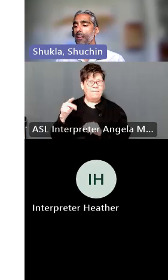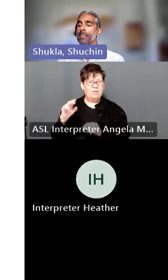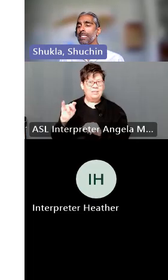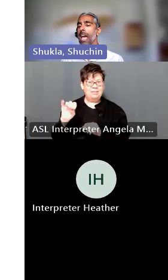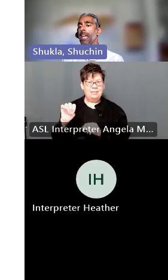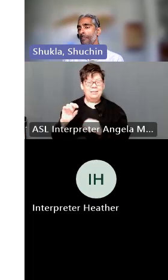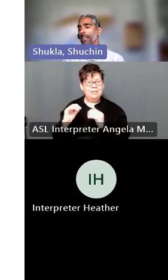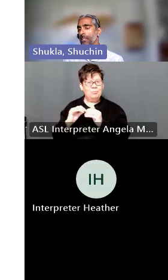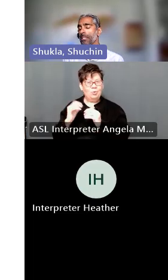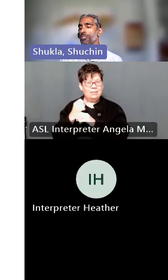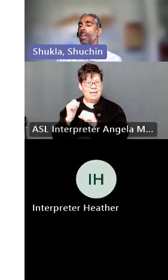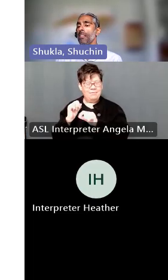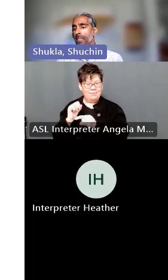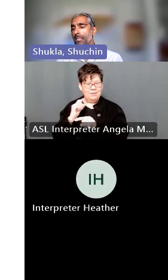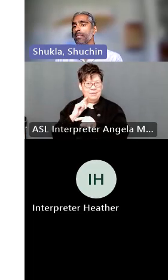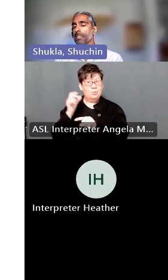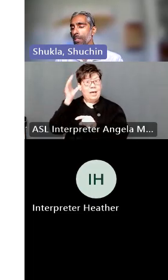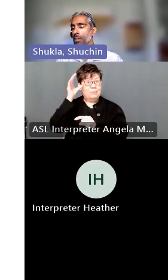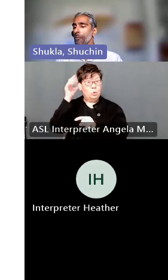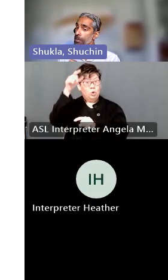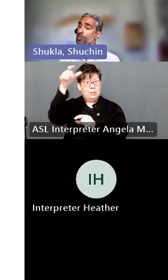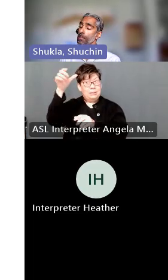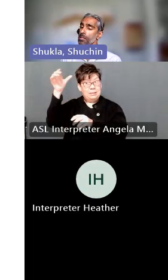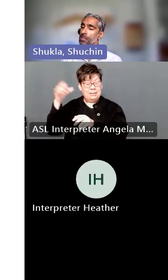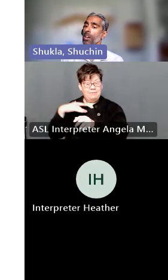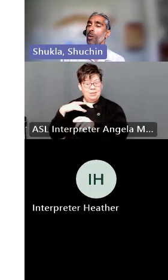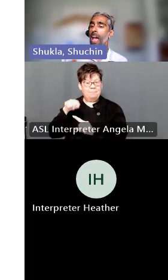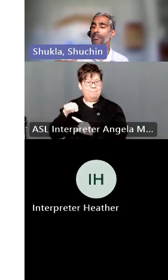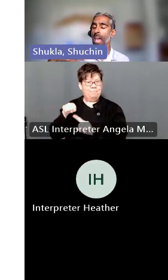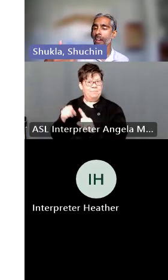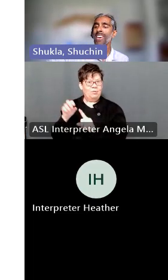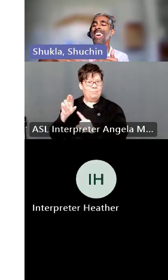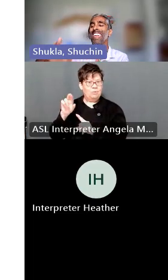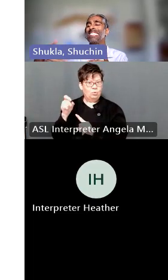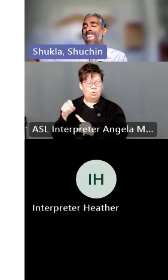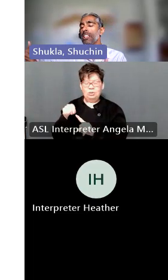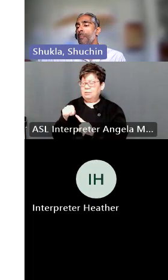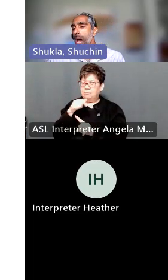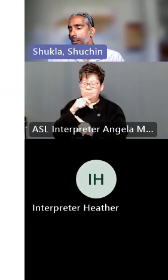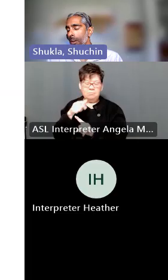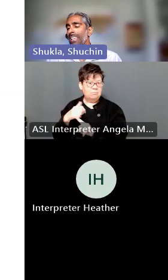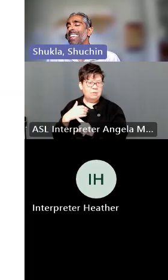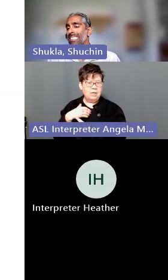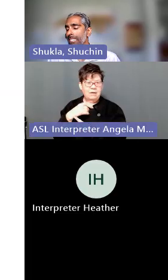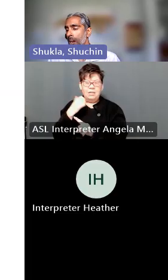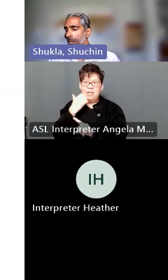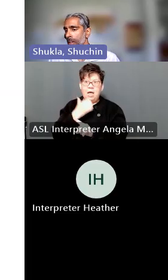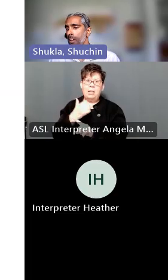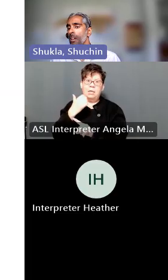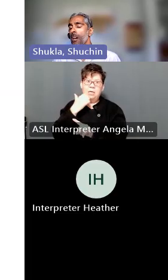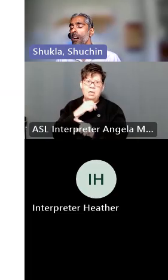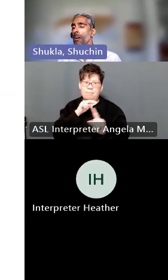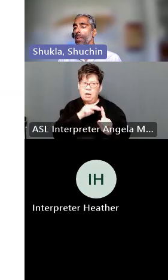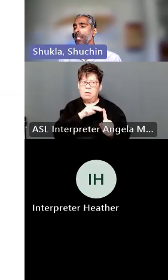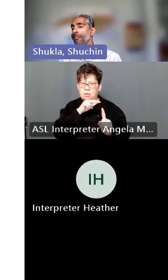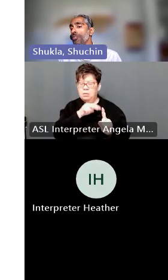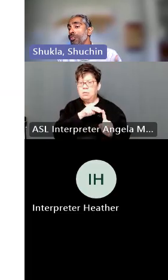world of America have made the decision that this is something you get from prescriptions where you don't have to have that daily monitoring